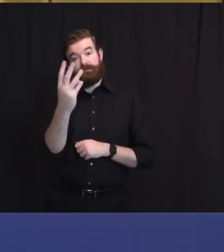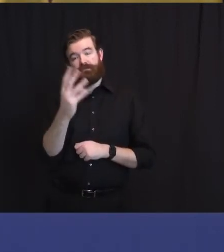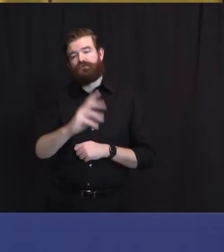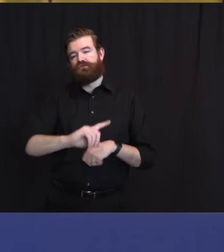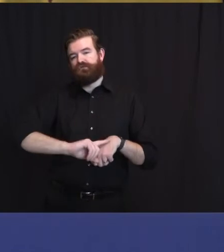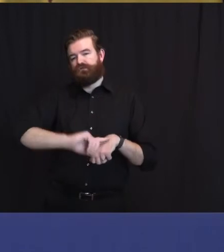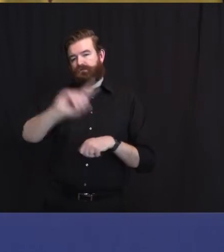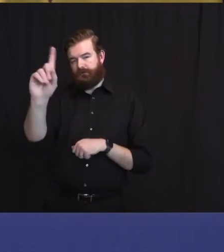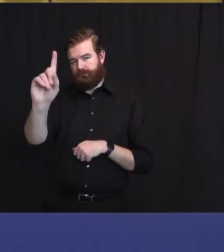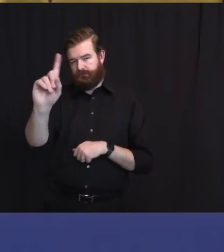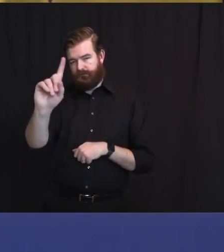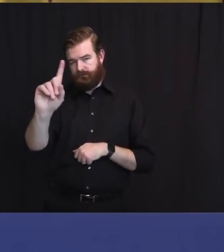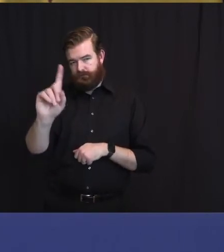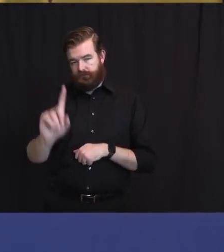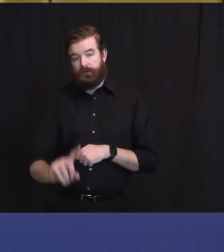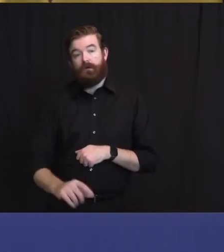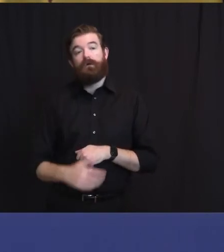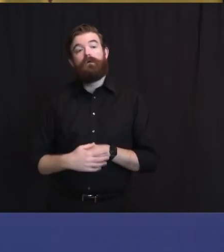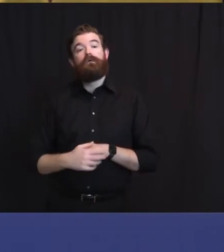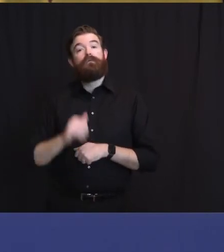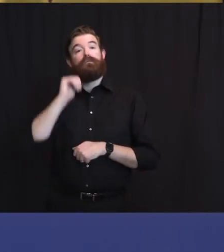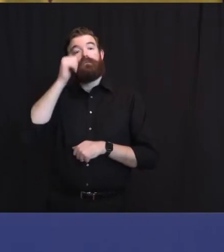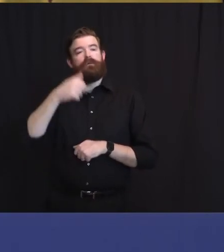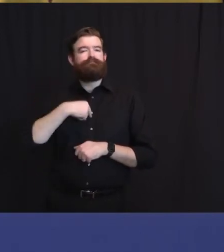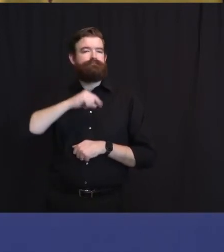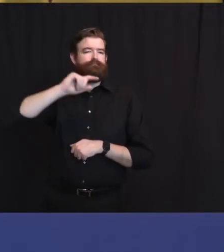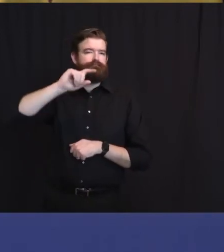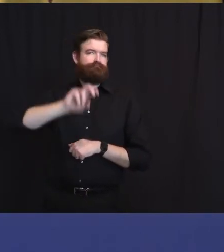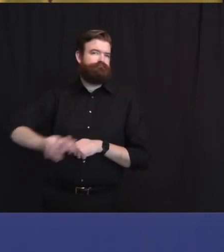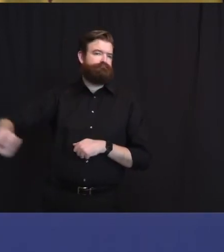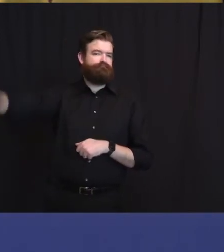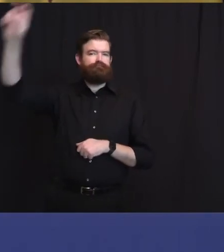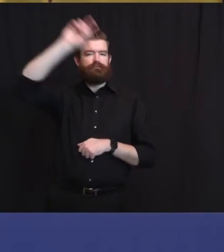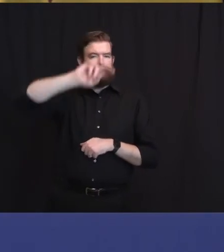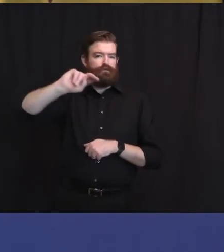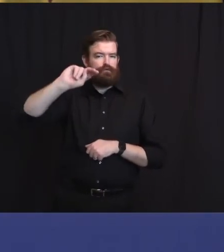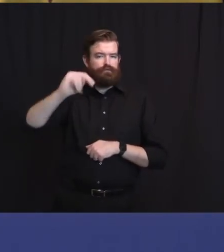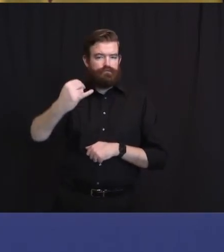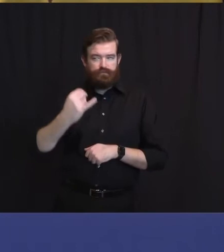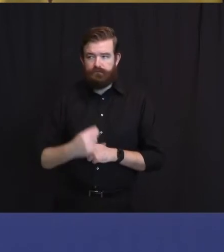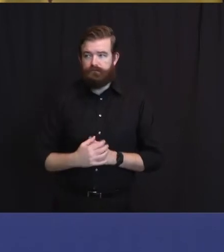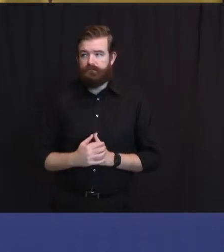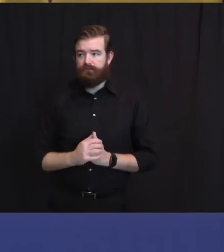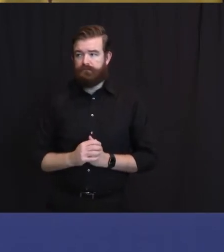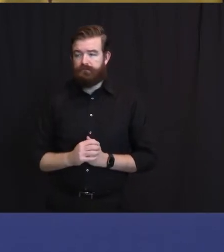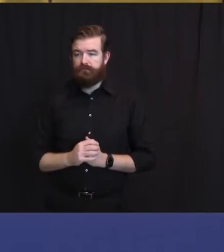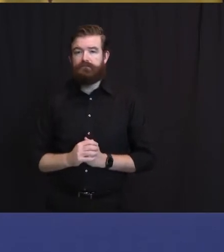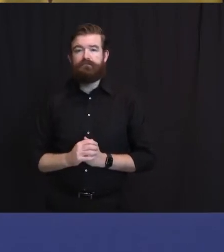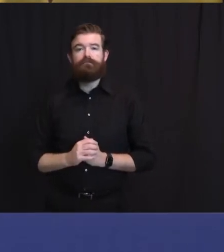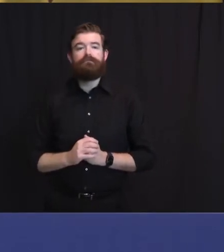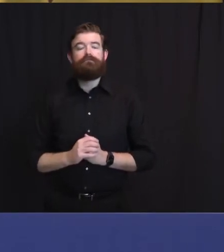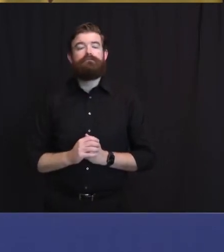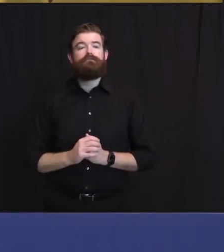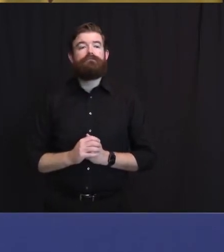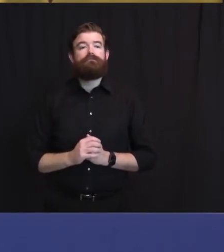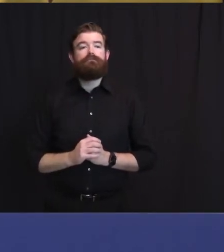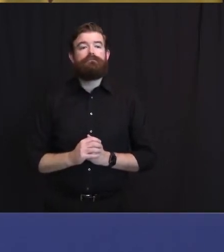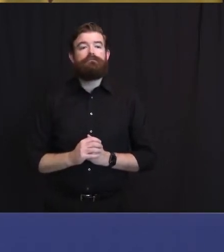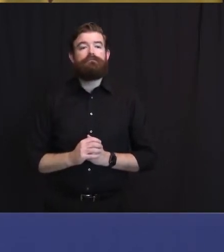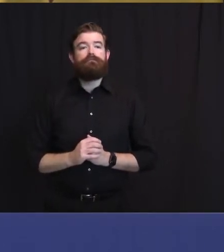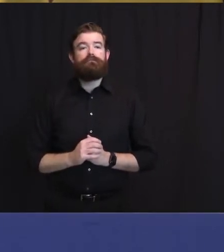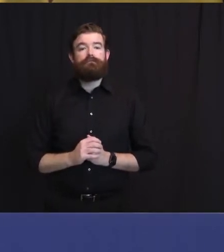road tomorrow, and more on that as we get that settled. But tomorrow will be an exciting day